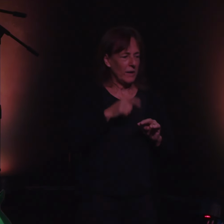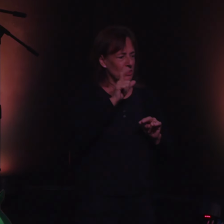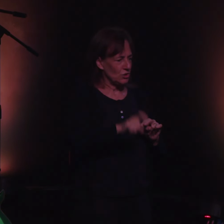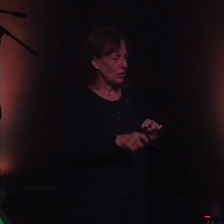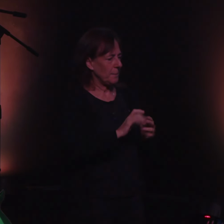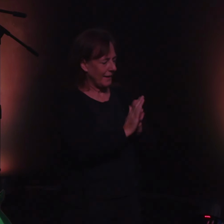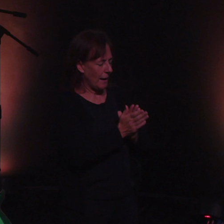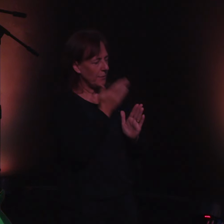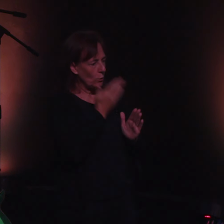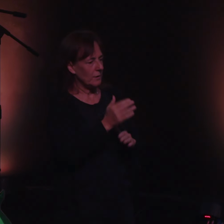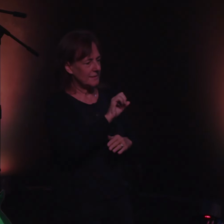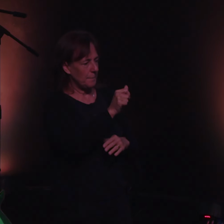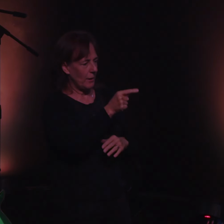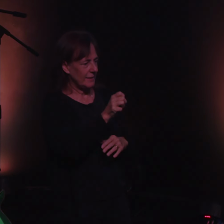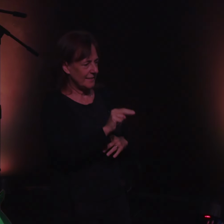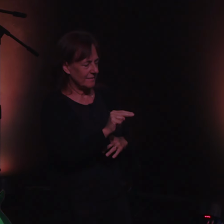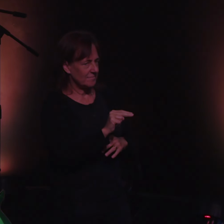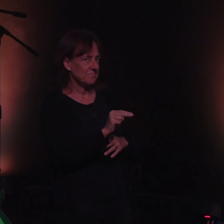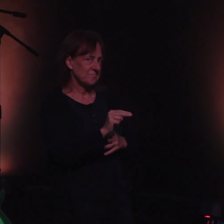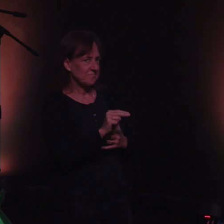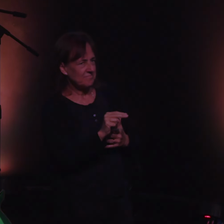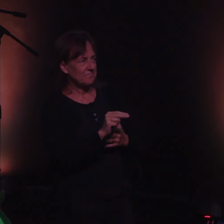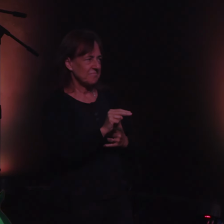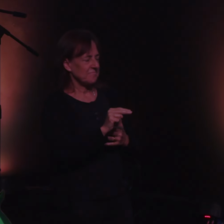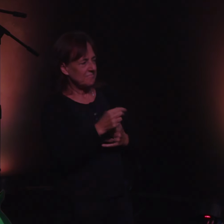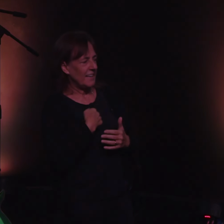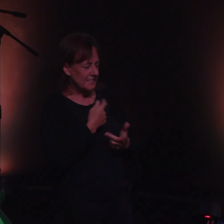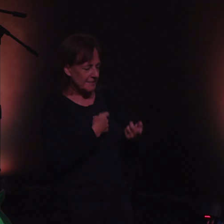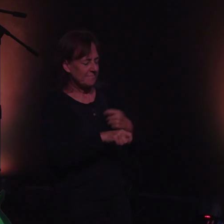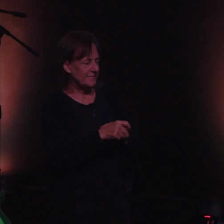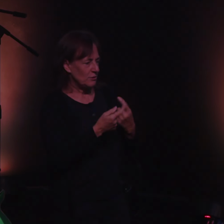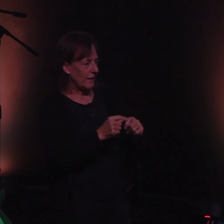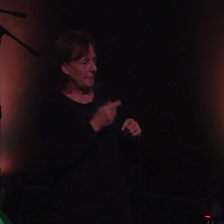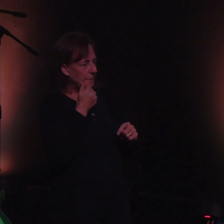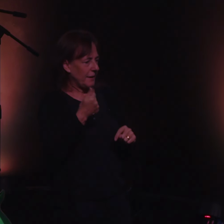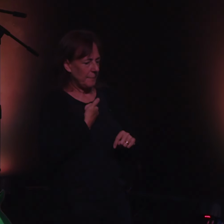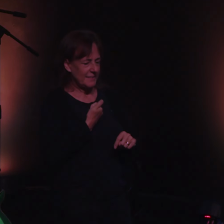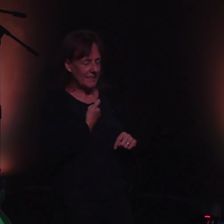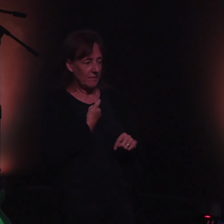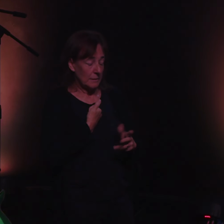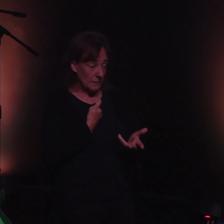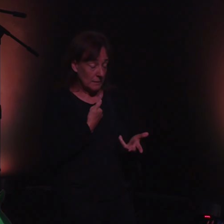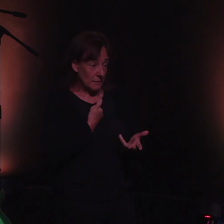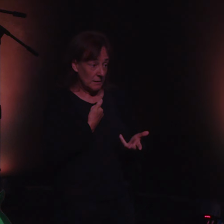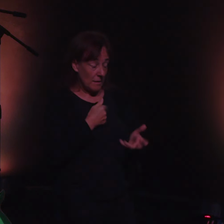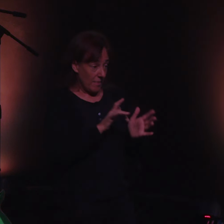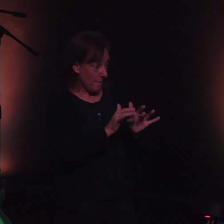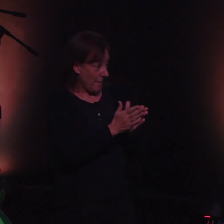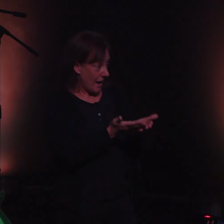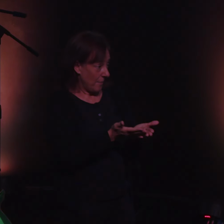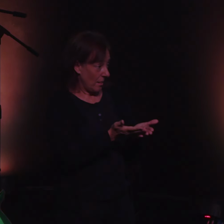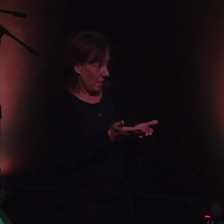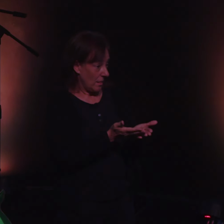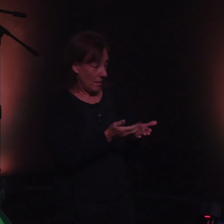Samaritan. We should do these things. And what we like to do with the Bible is we like to plant ourselves in it. Can I tell you something I had to learn? The Bible,